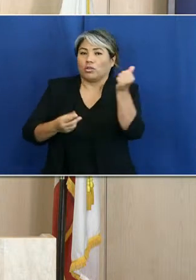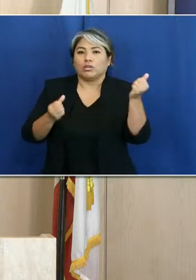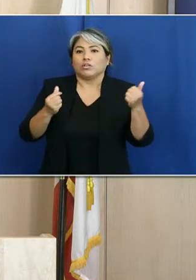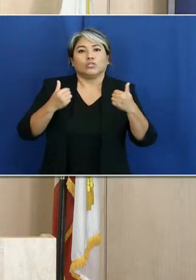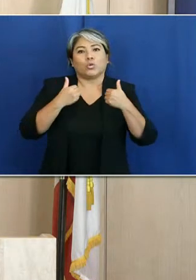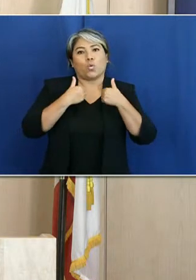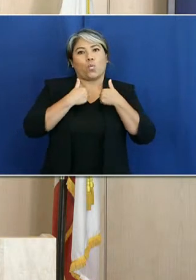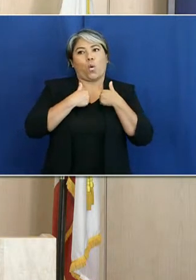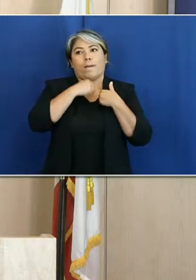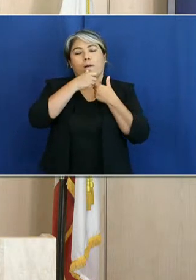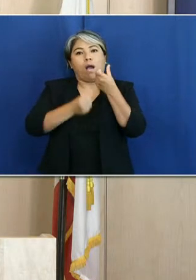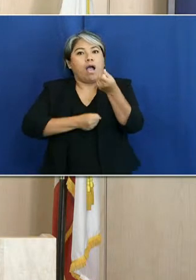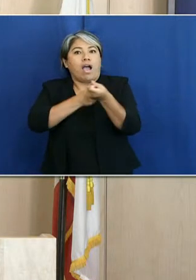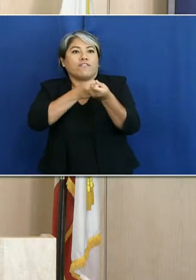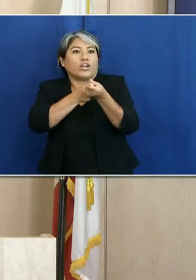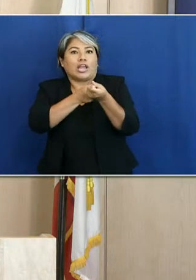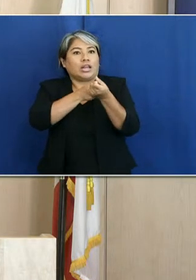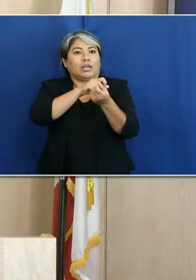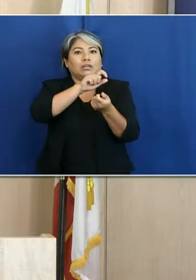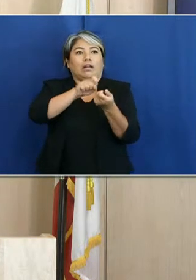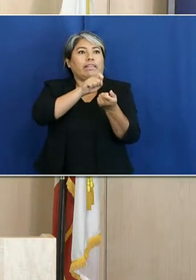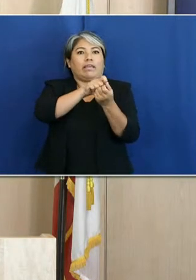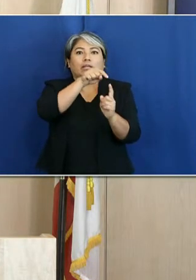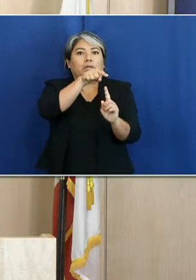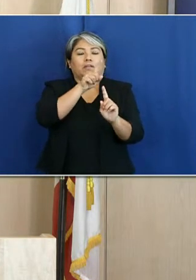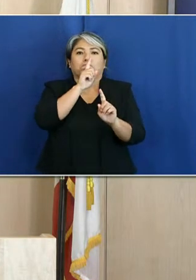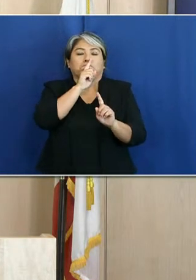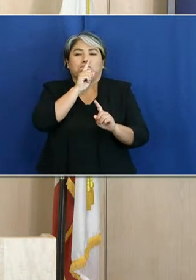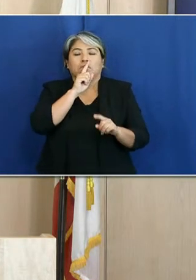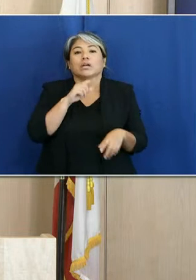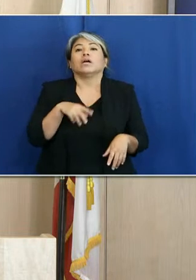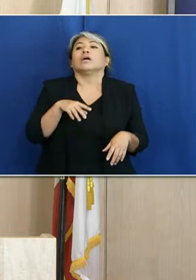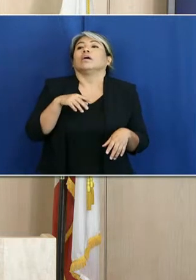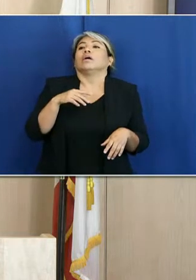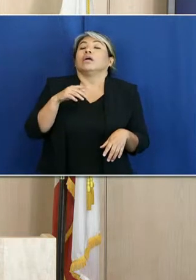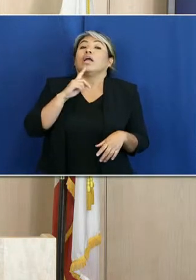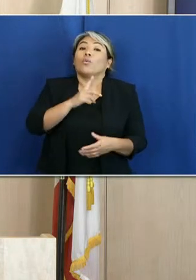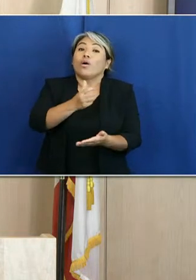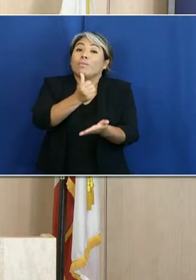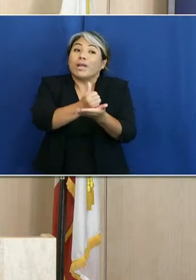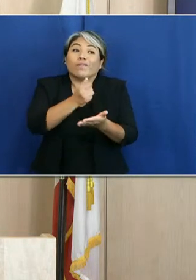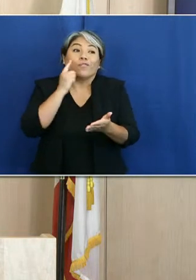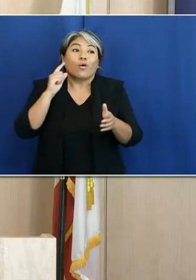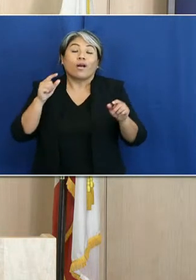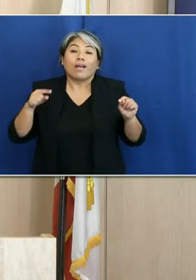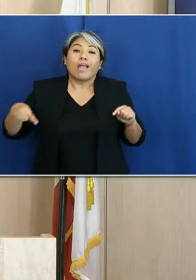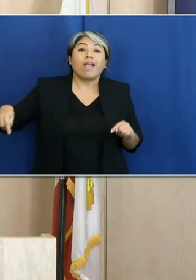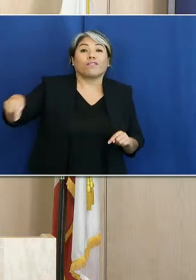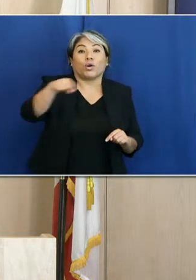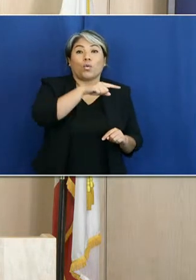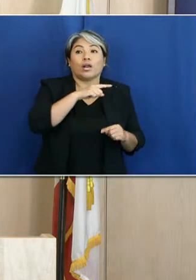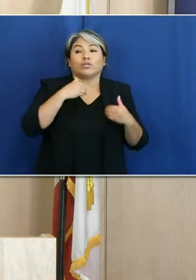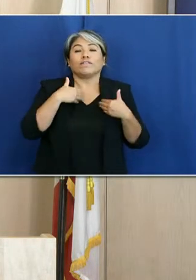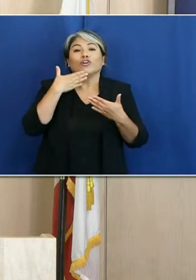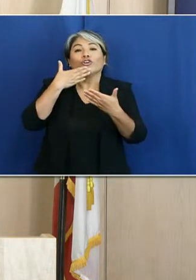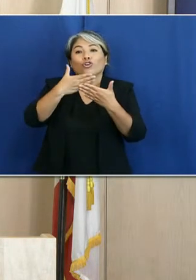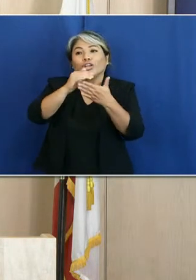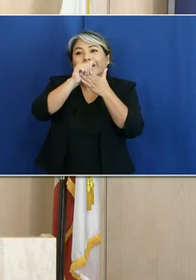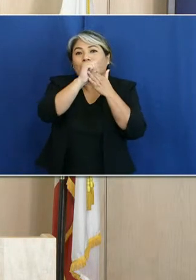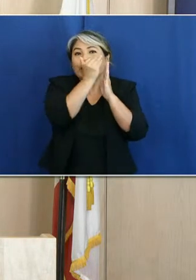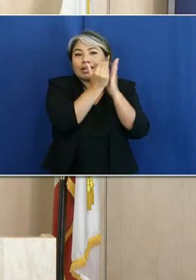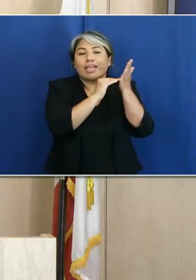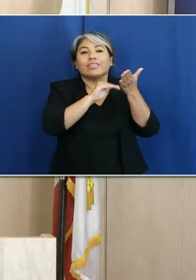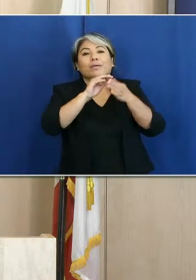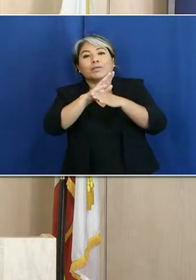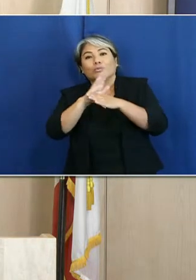not advocating anything in particular other than it would be helpful for everybody if we could get some good solid guidance that businesses